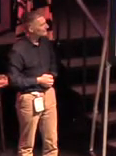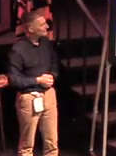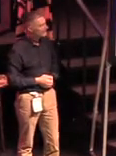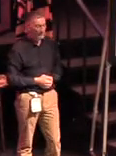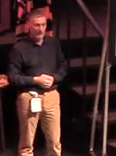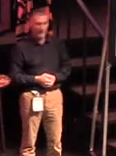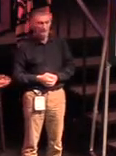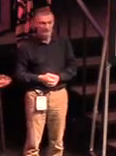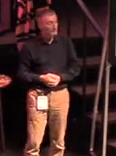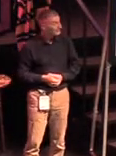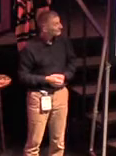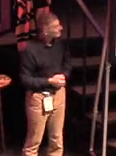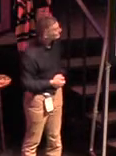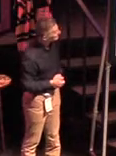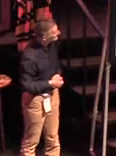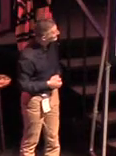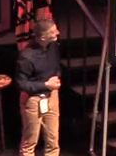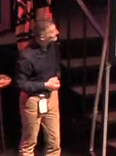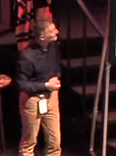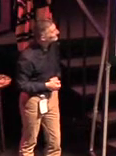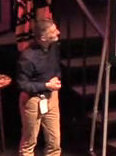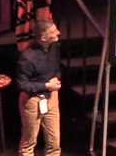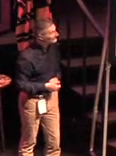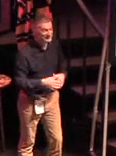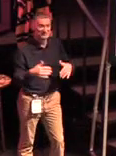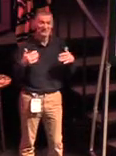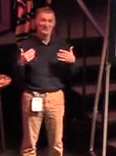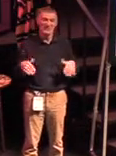This is one of my young leaders, Marissa, and I promise I could not have paid her